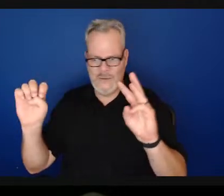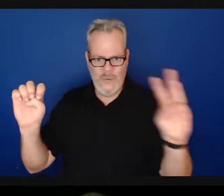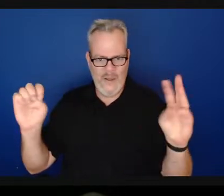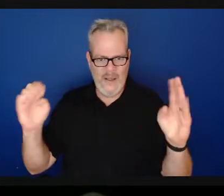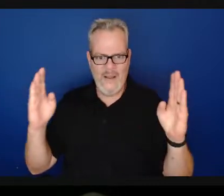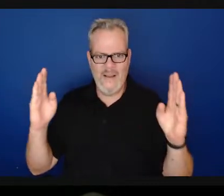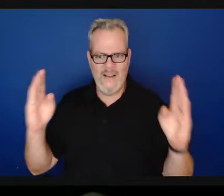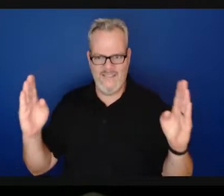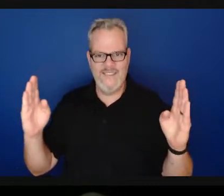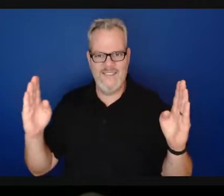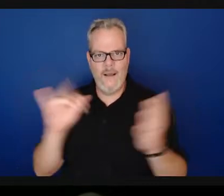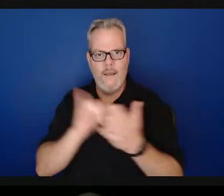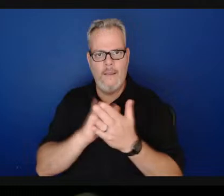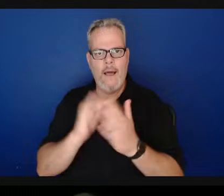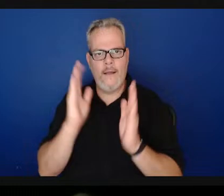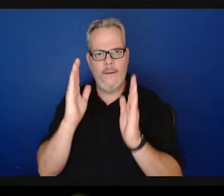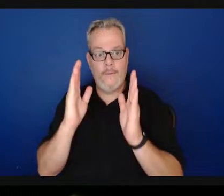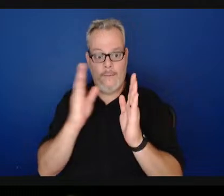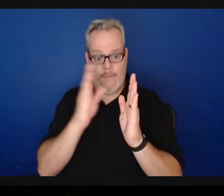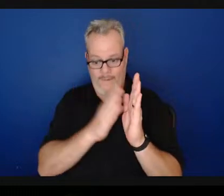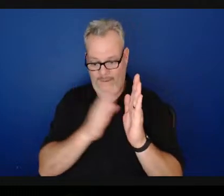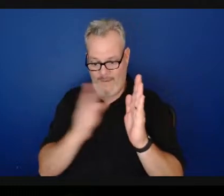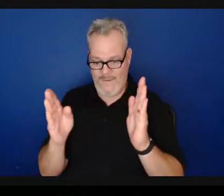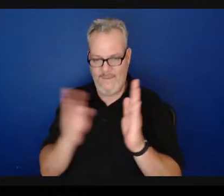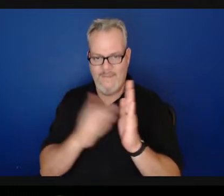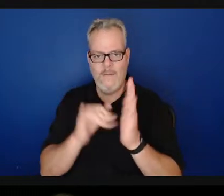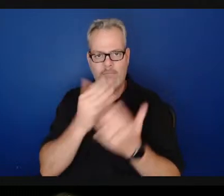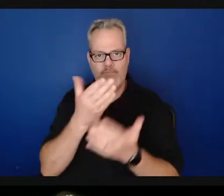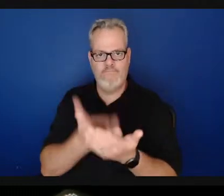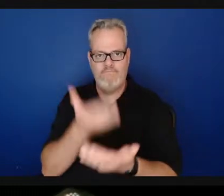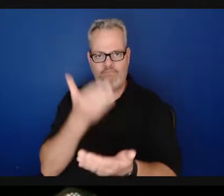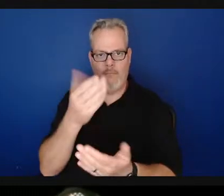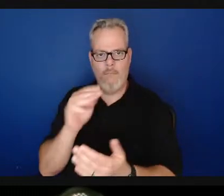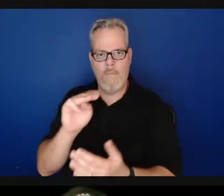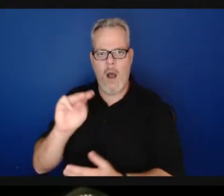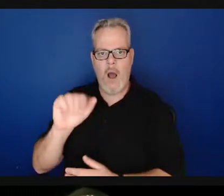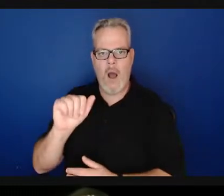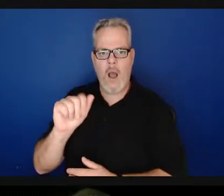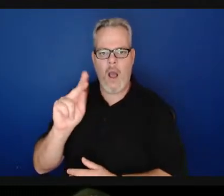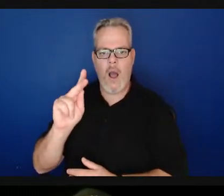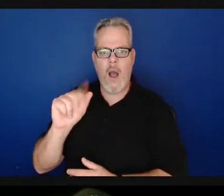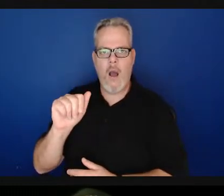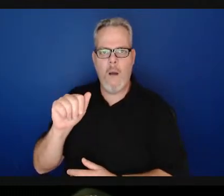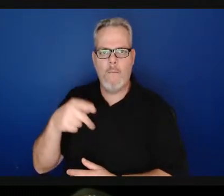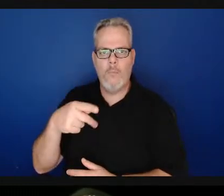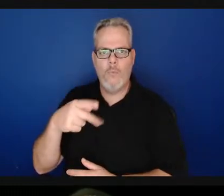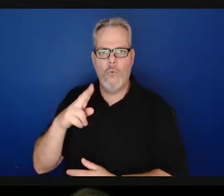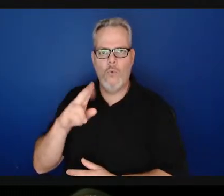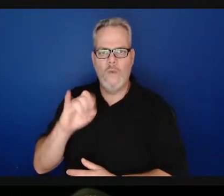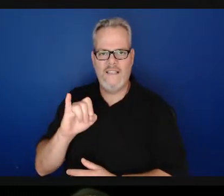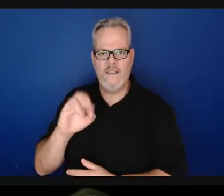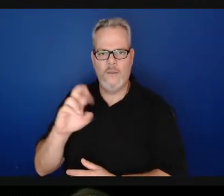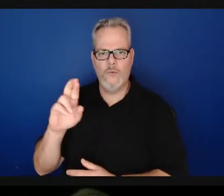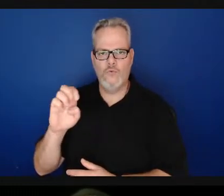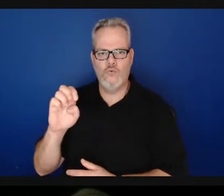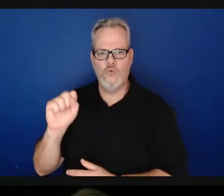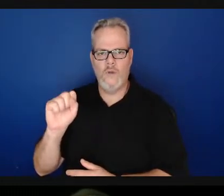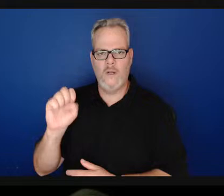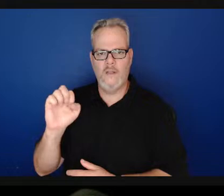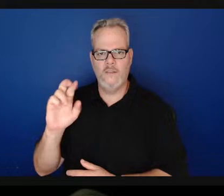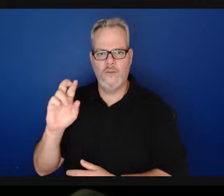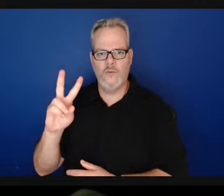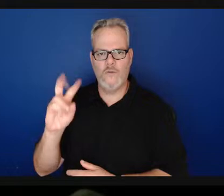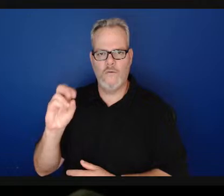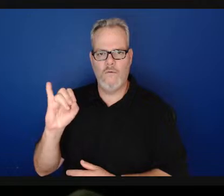before to indicate the Makapui Reservoir, the source of the magma storage that caused